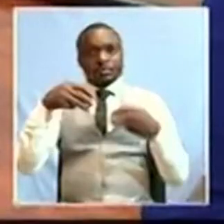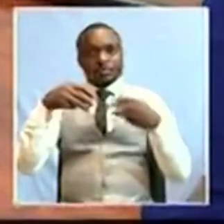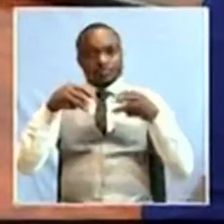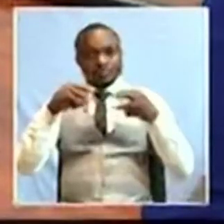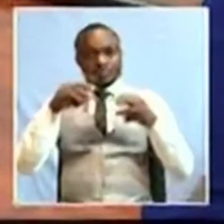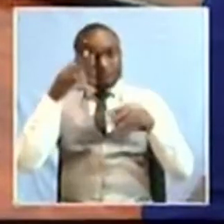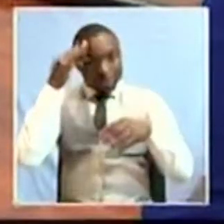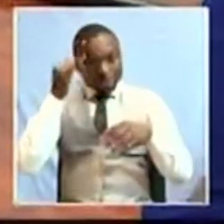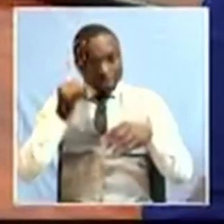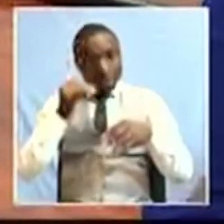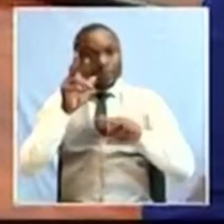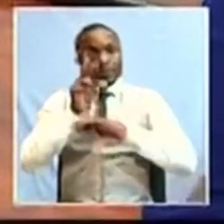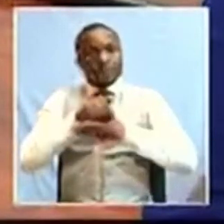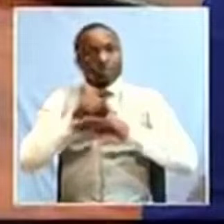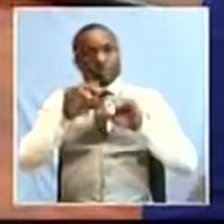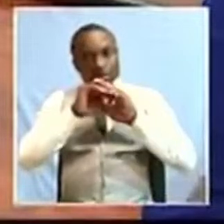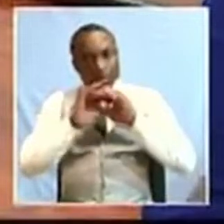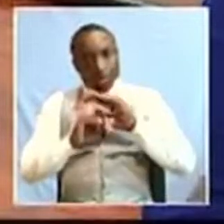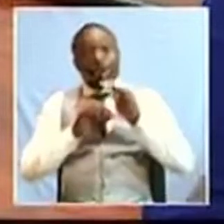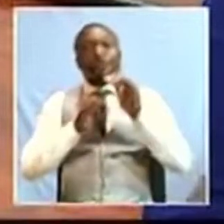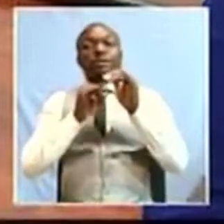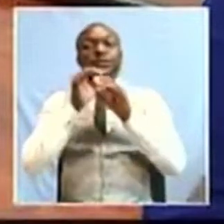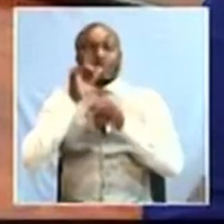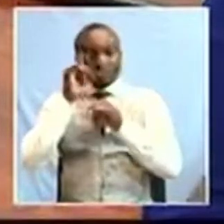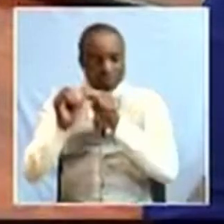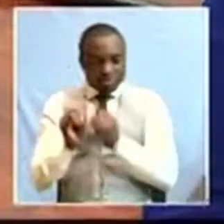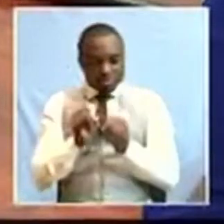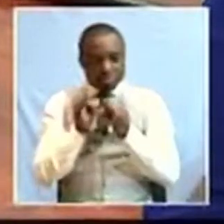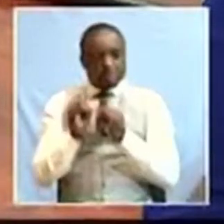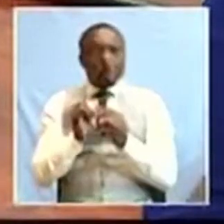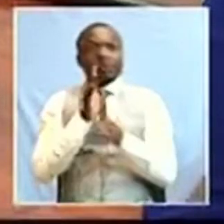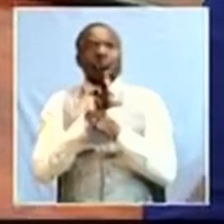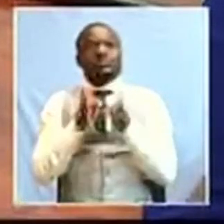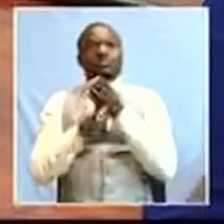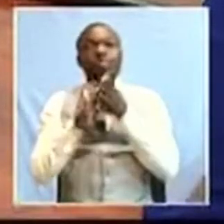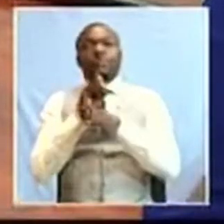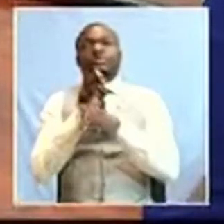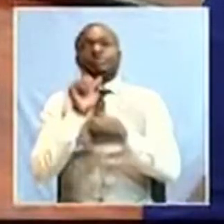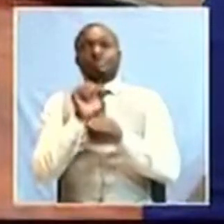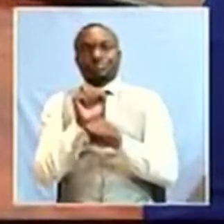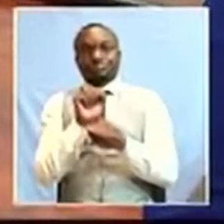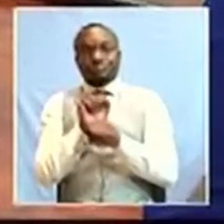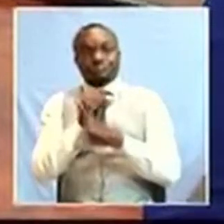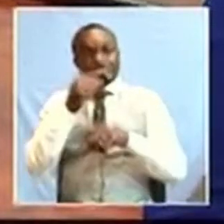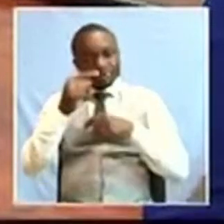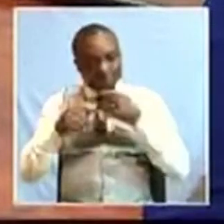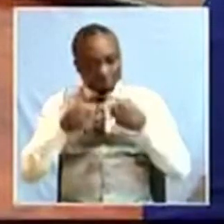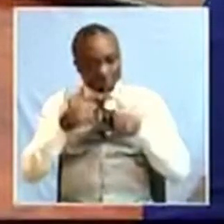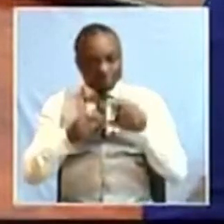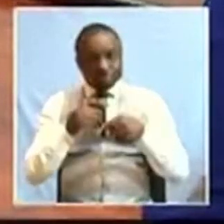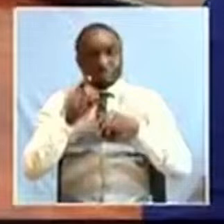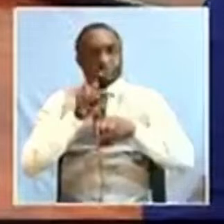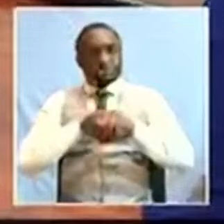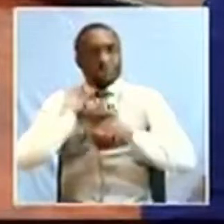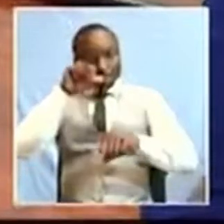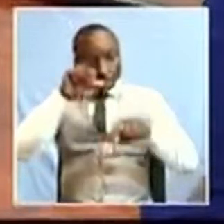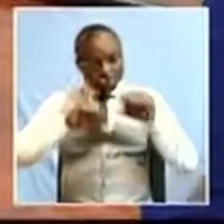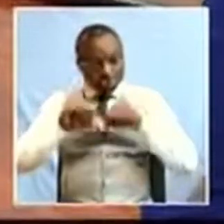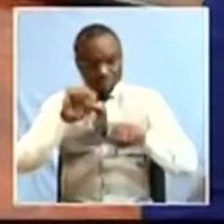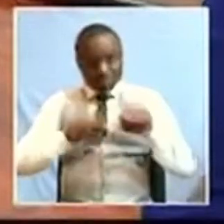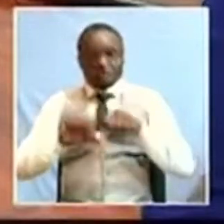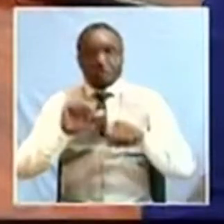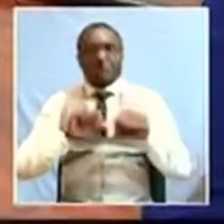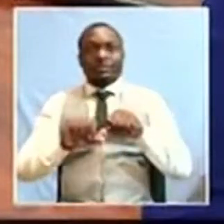and construction works in progress during the audit exercise. Action taken,